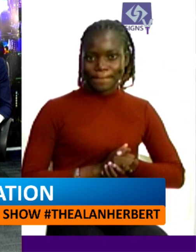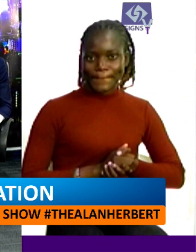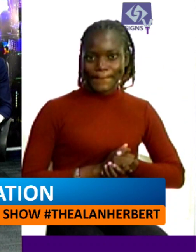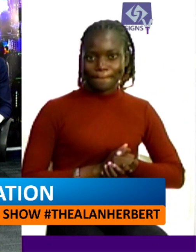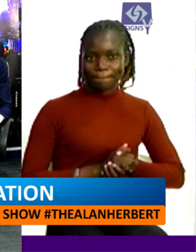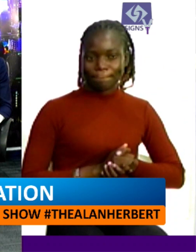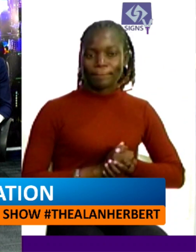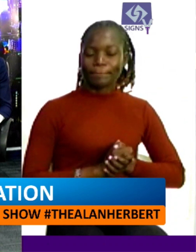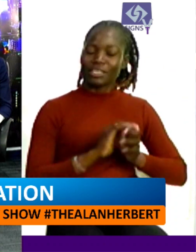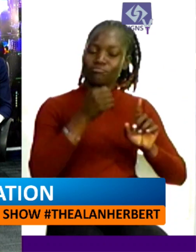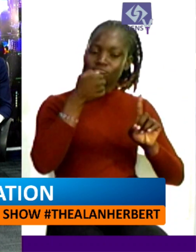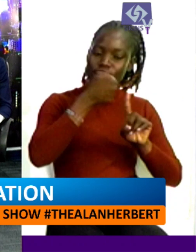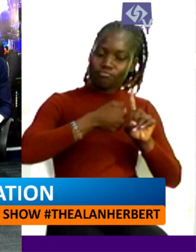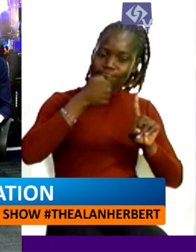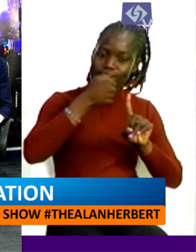the championing journey,